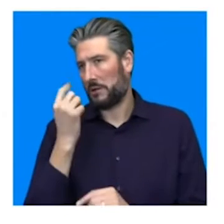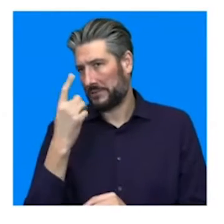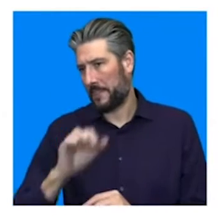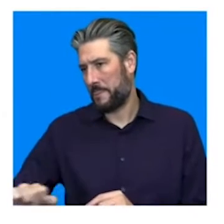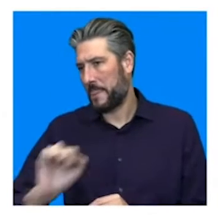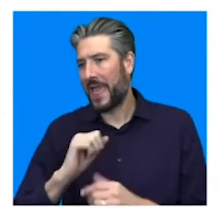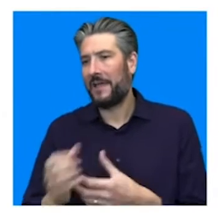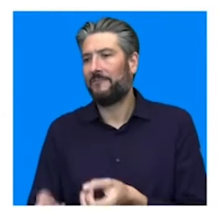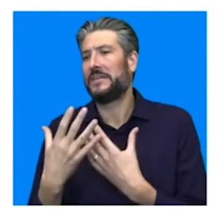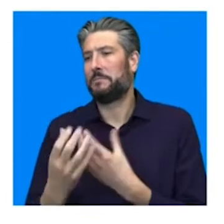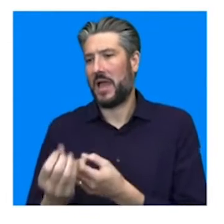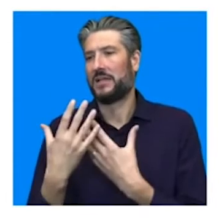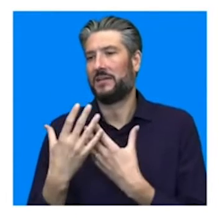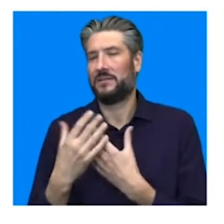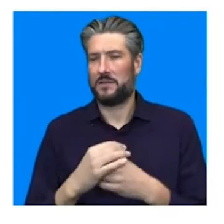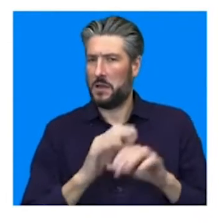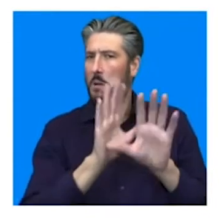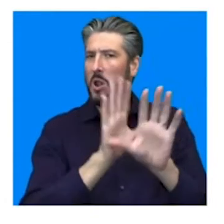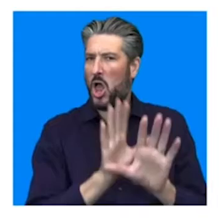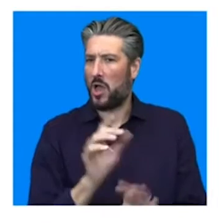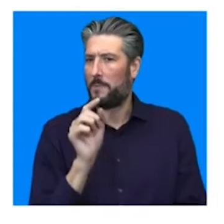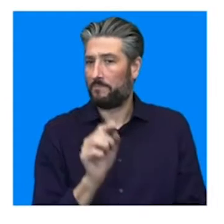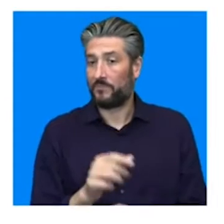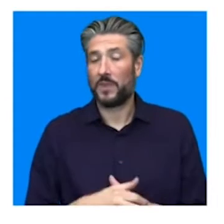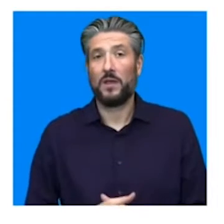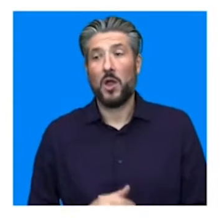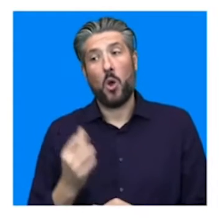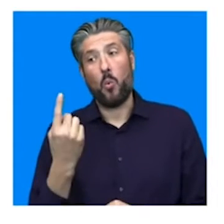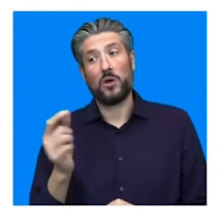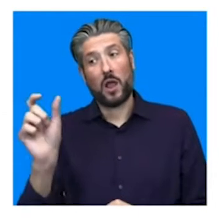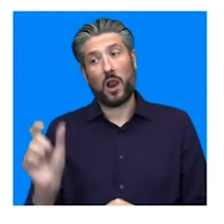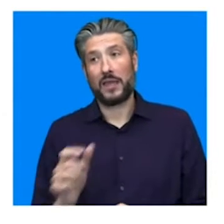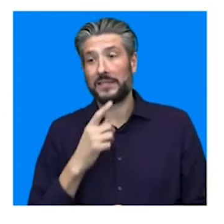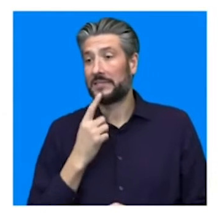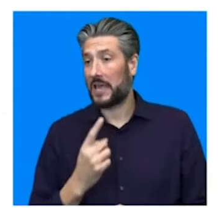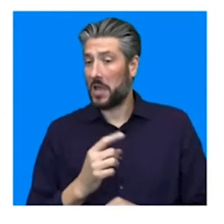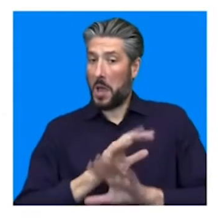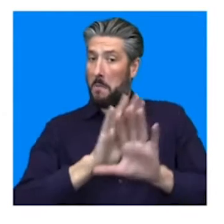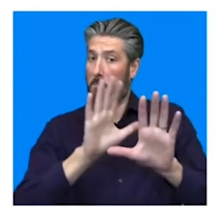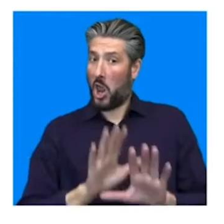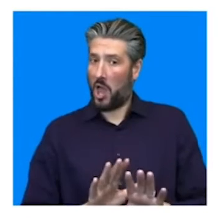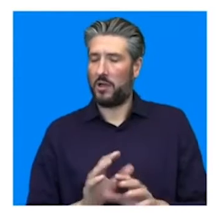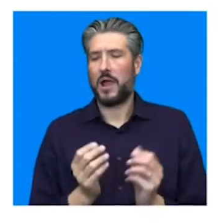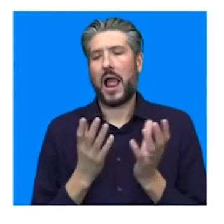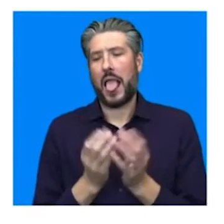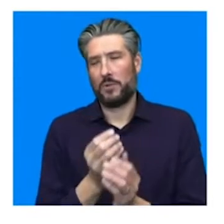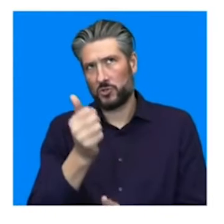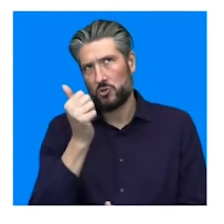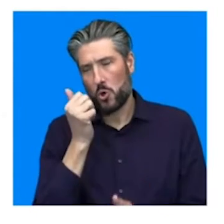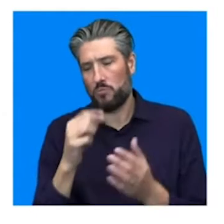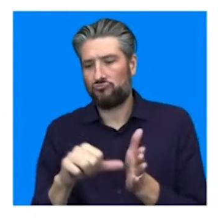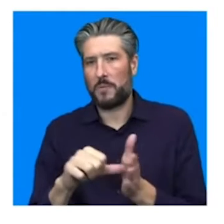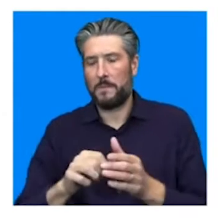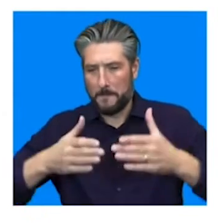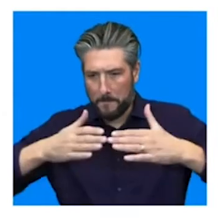Or one of our clients said, what the Gaussian blurring does is it allows us to pick up issues before we waste loads of money on user testing